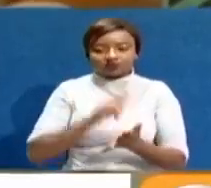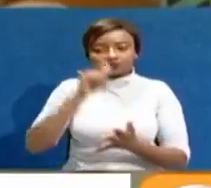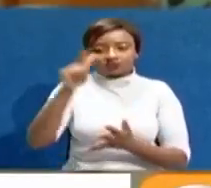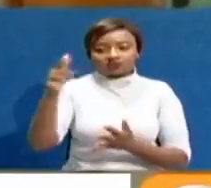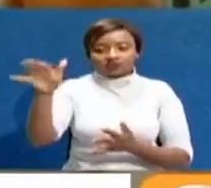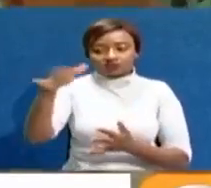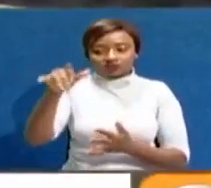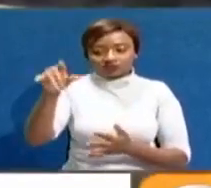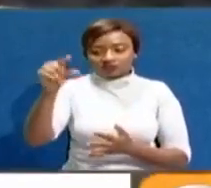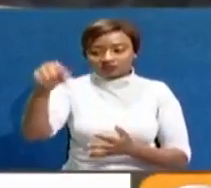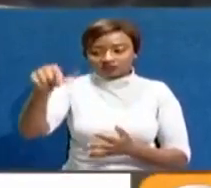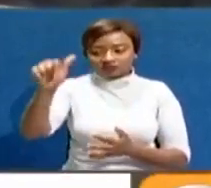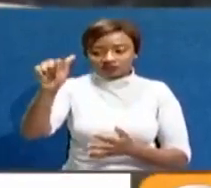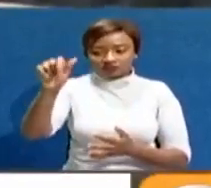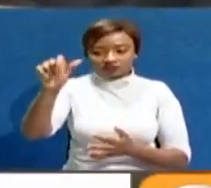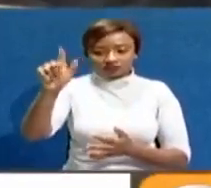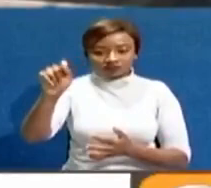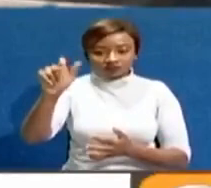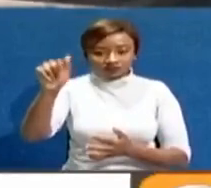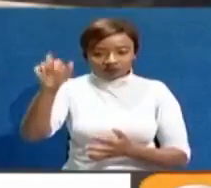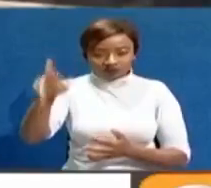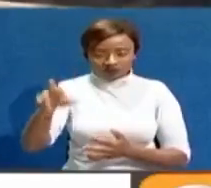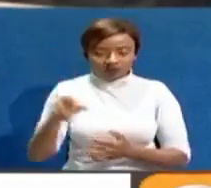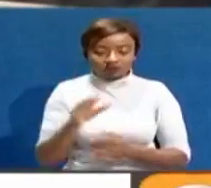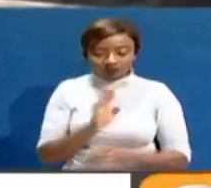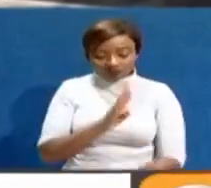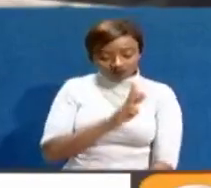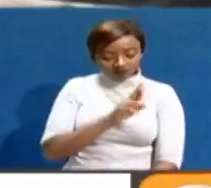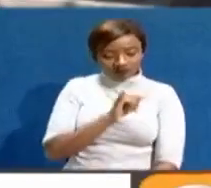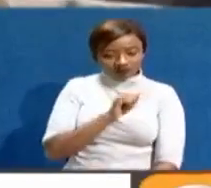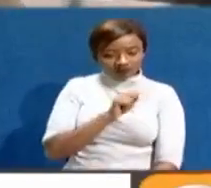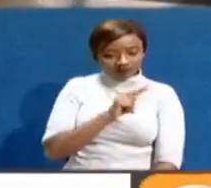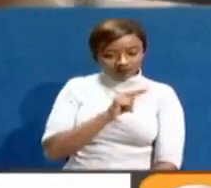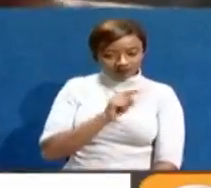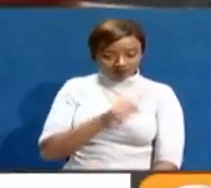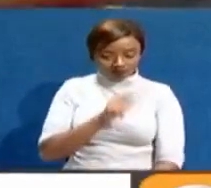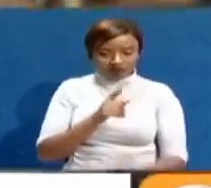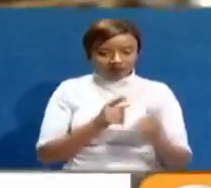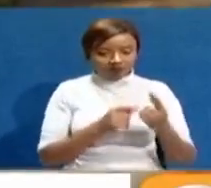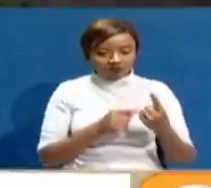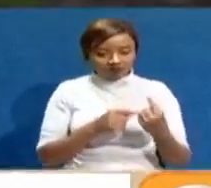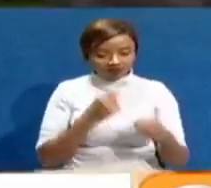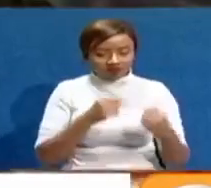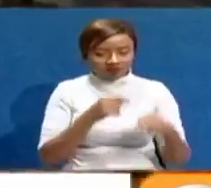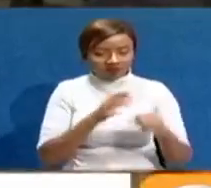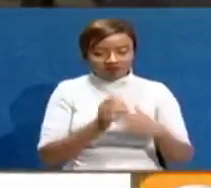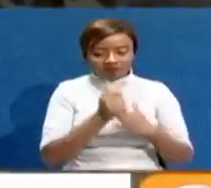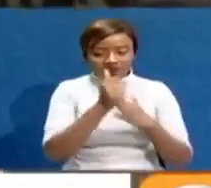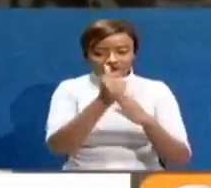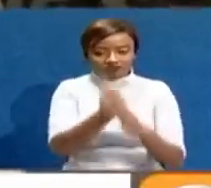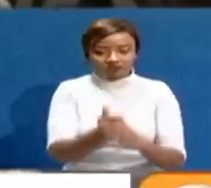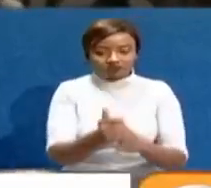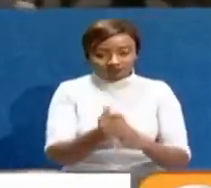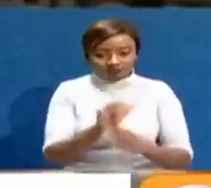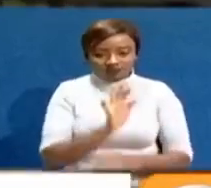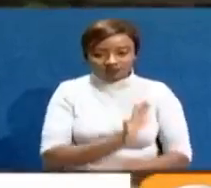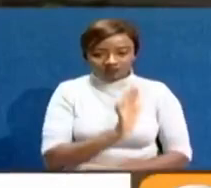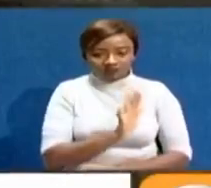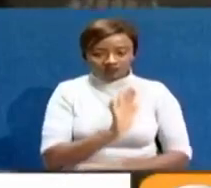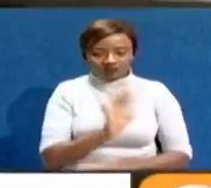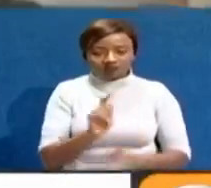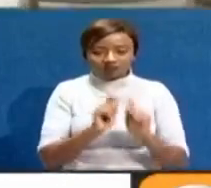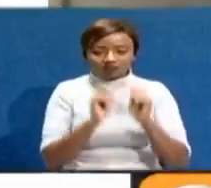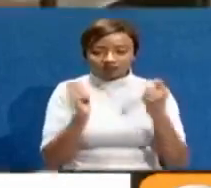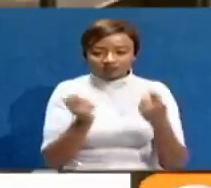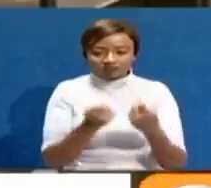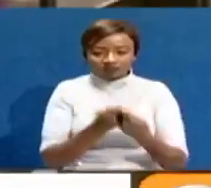capital later tonight. Brian Mutua, who is a scholarship athlete under Olympics Kenya, leads a team of four players to represent the country